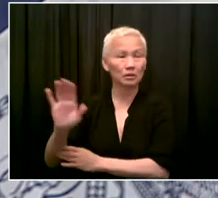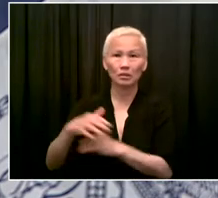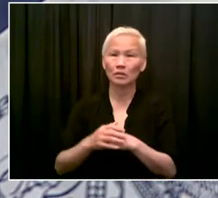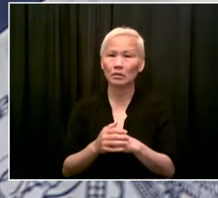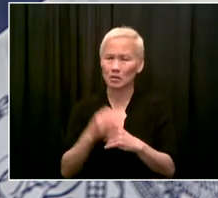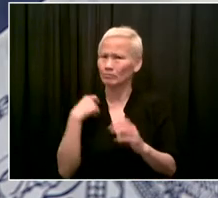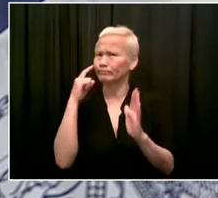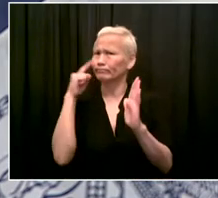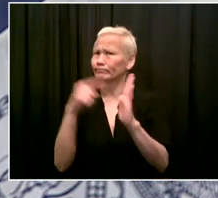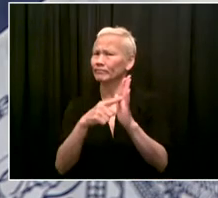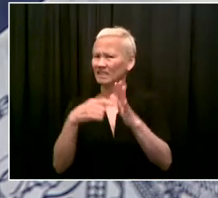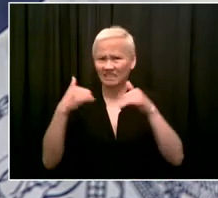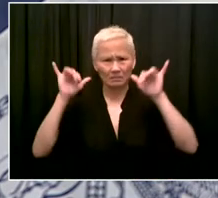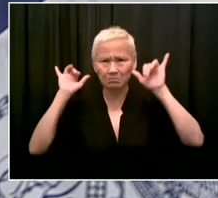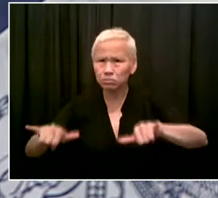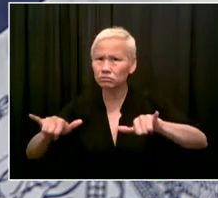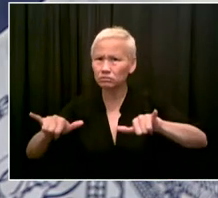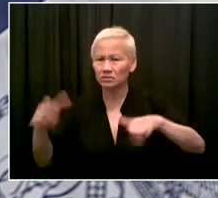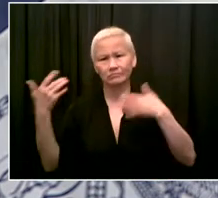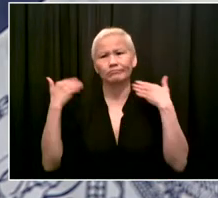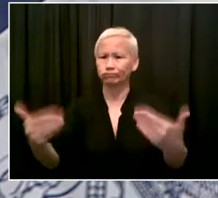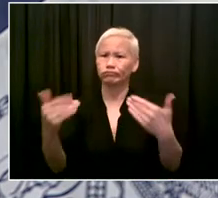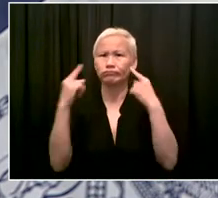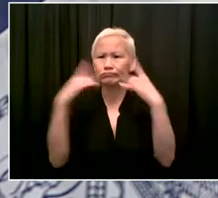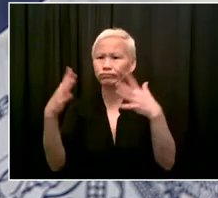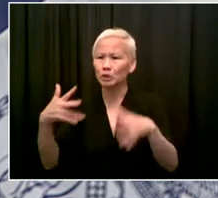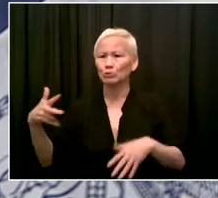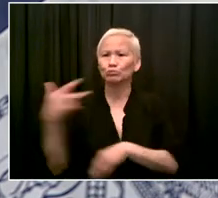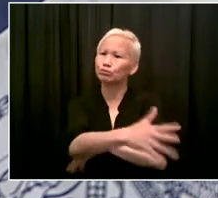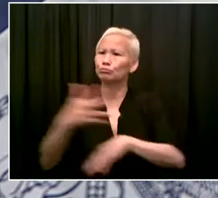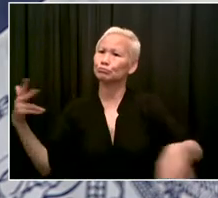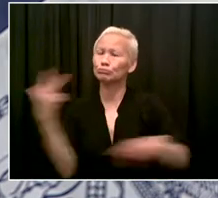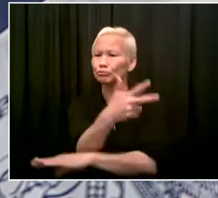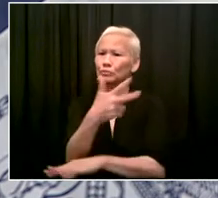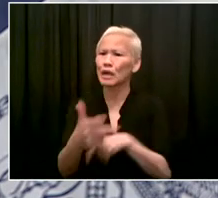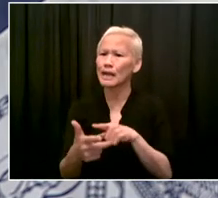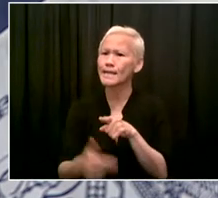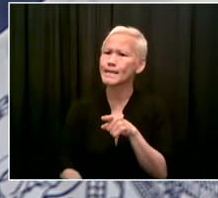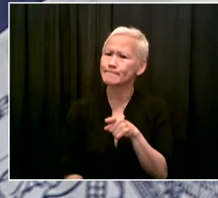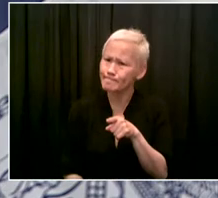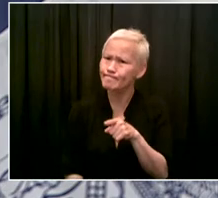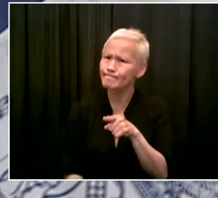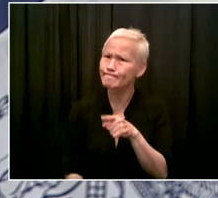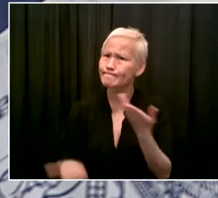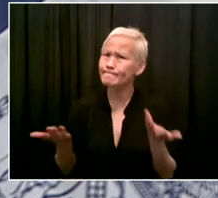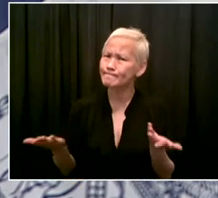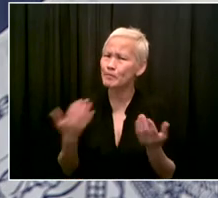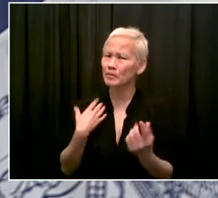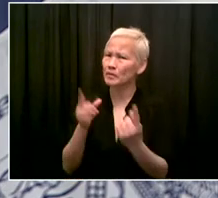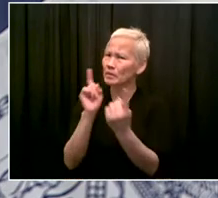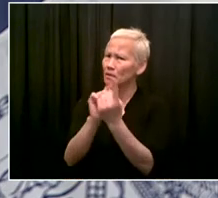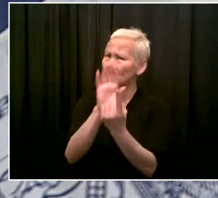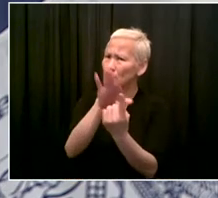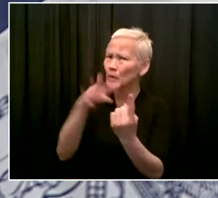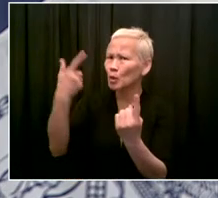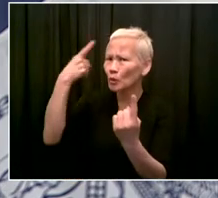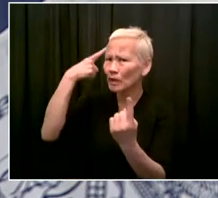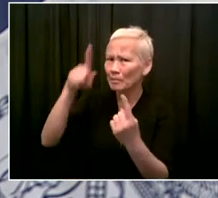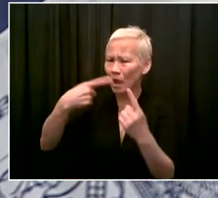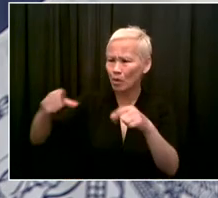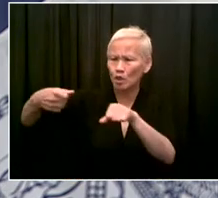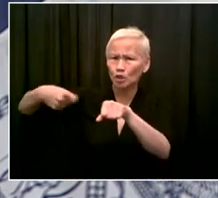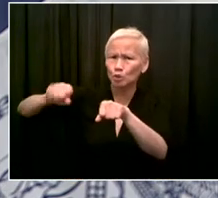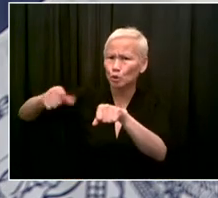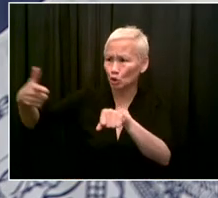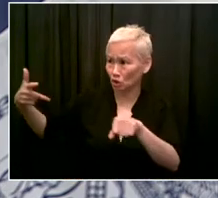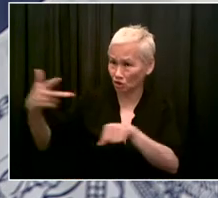one of them told us they think it's dangerous to have motorized vehicles on this narrow path. Does the city need to send a message to let